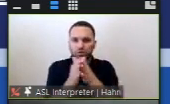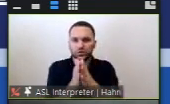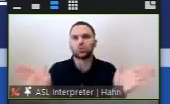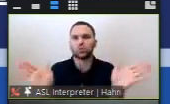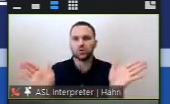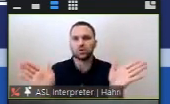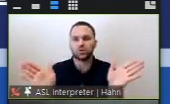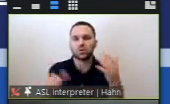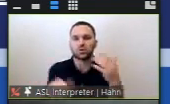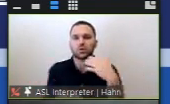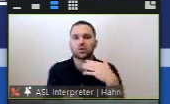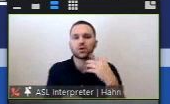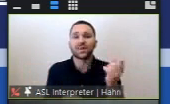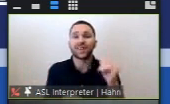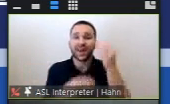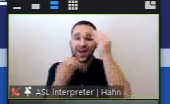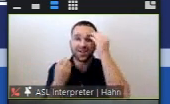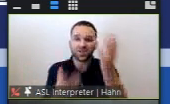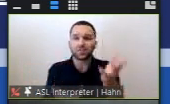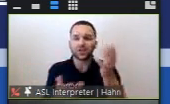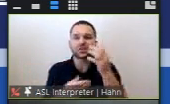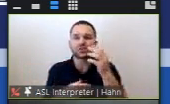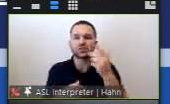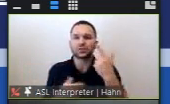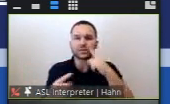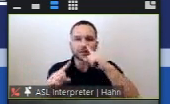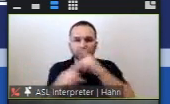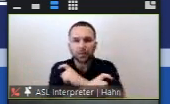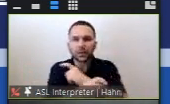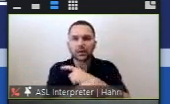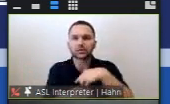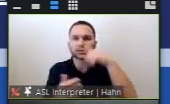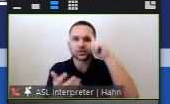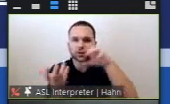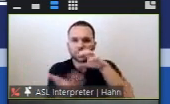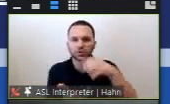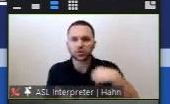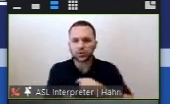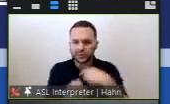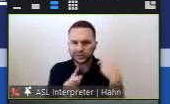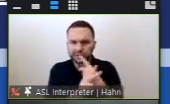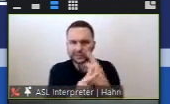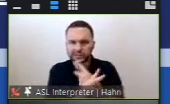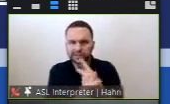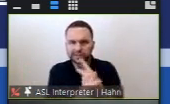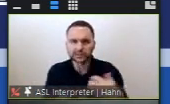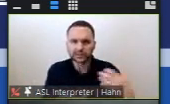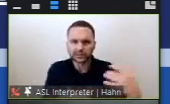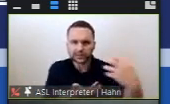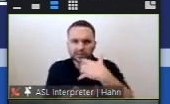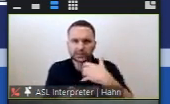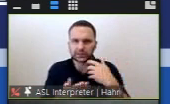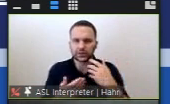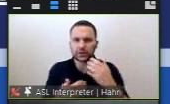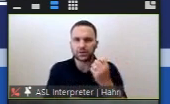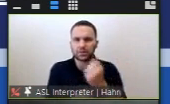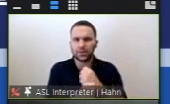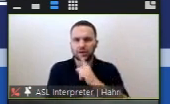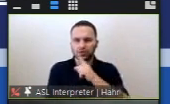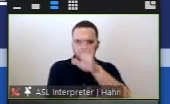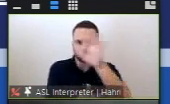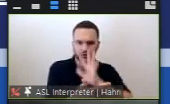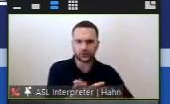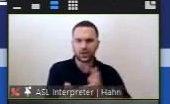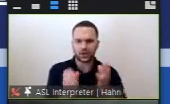did take quite a bit of work to pull the data together in a way that really allowed individuals to look at the